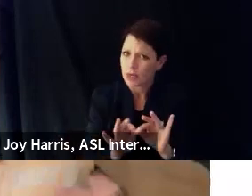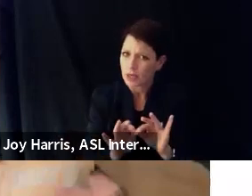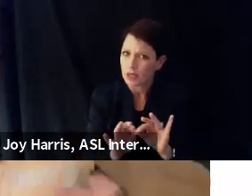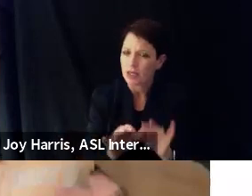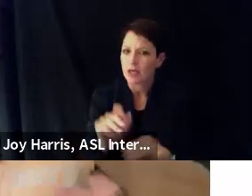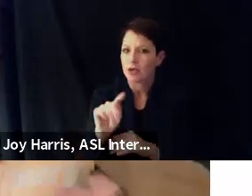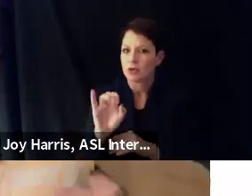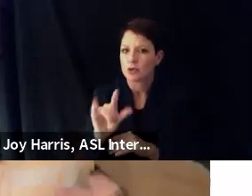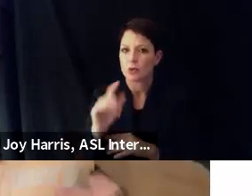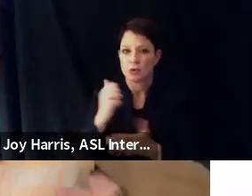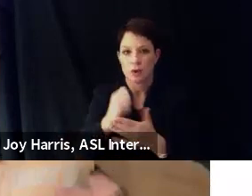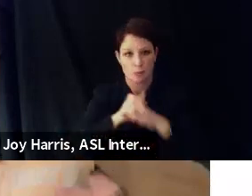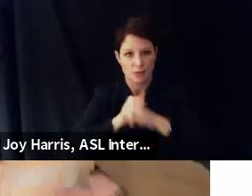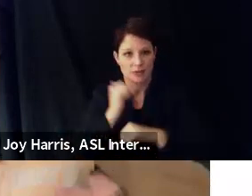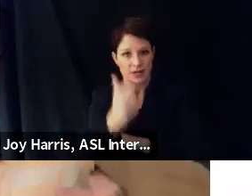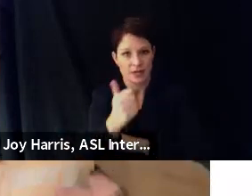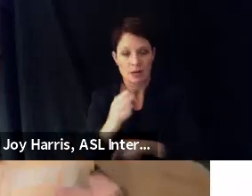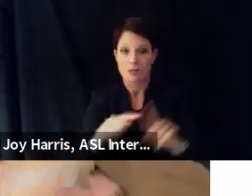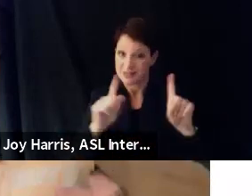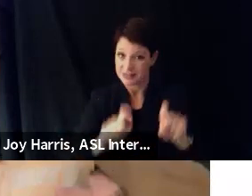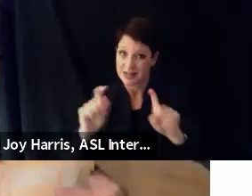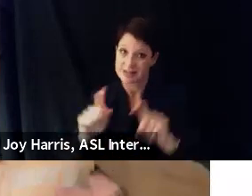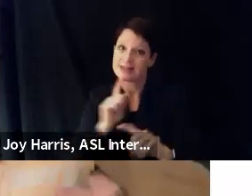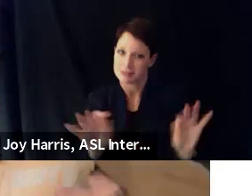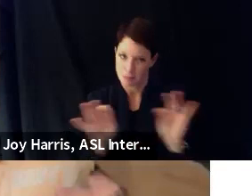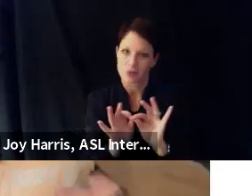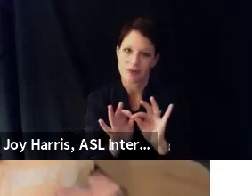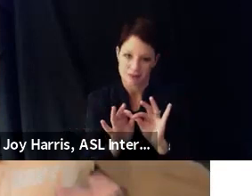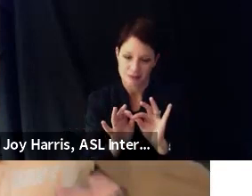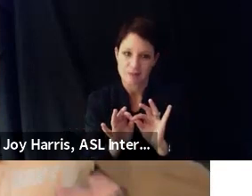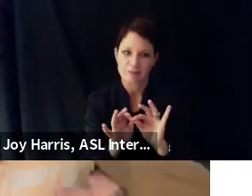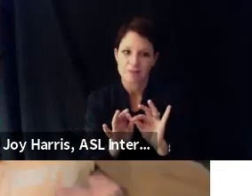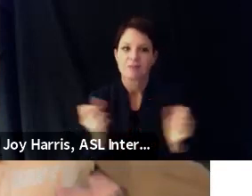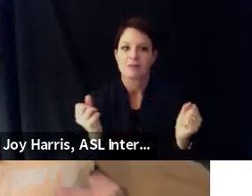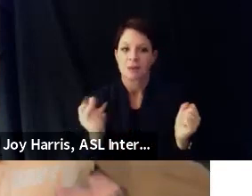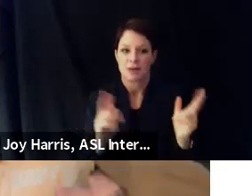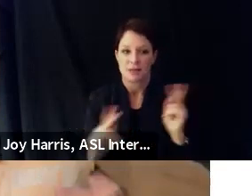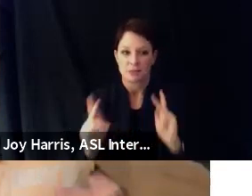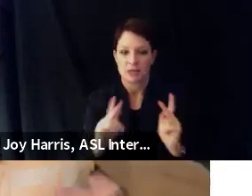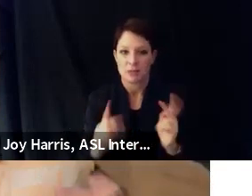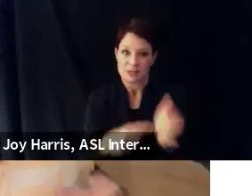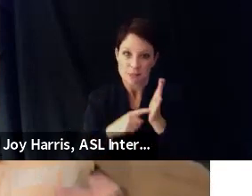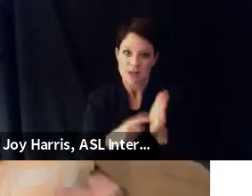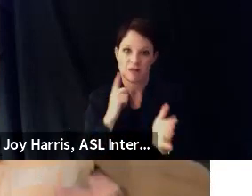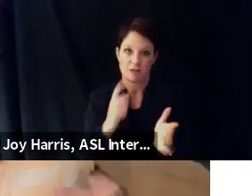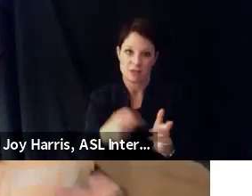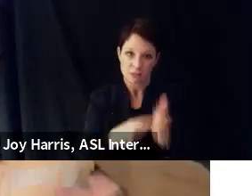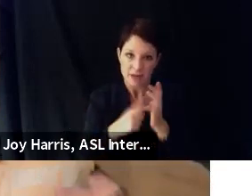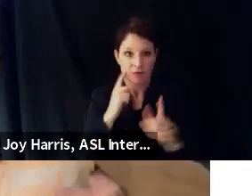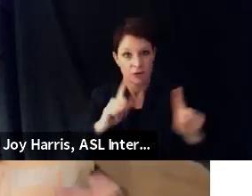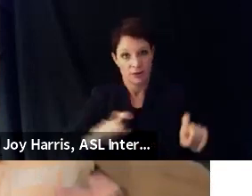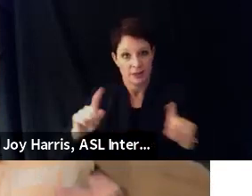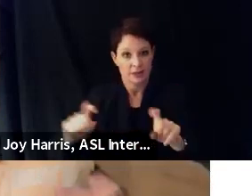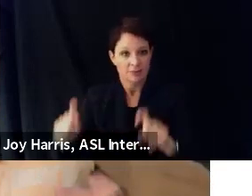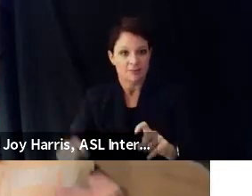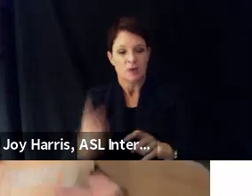in protecting yourself. But testing also is important. And I know a lot of people, there's been a lot of demand for testing lately. So we have